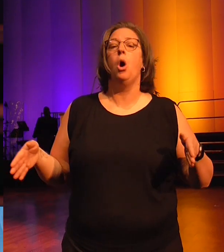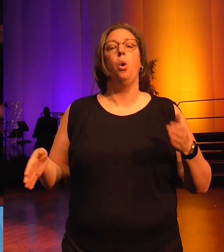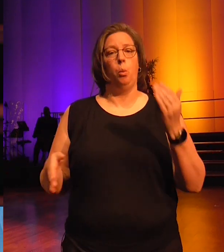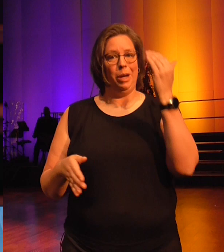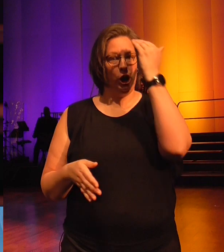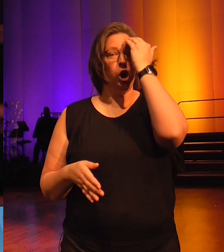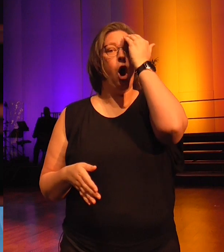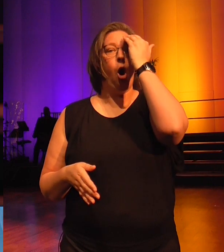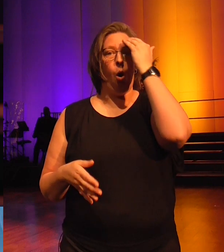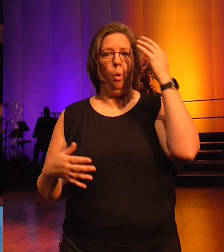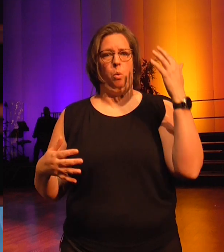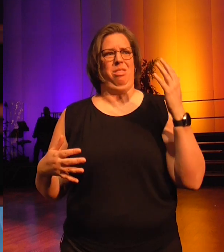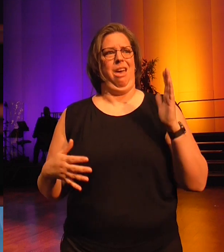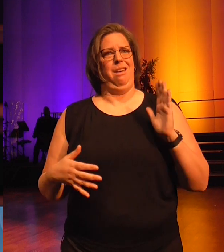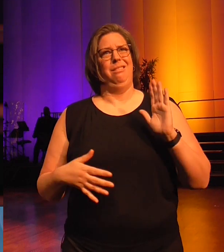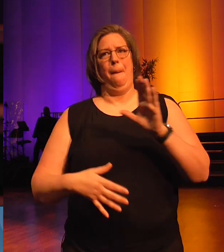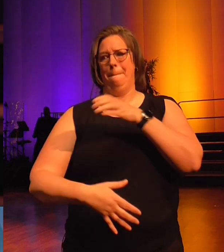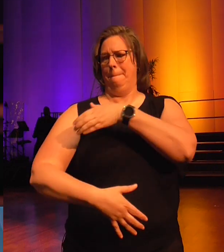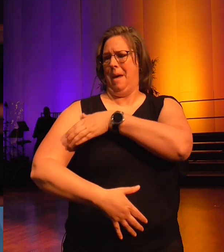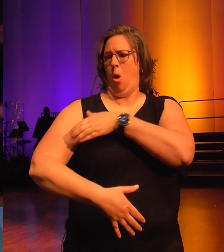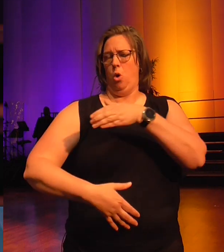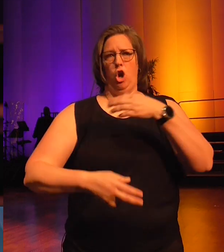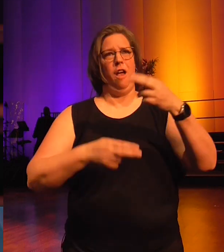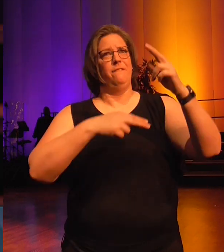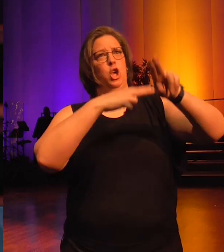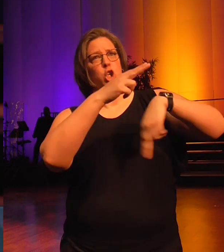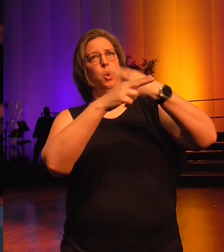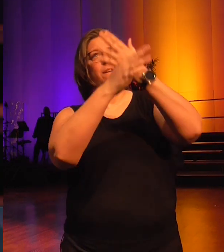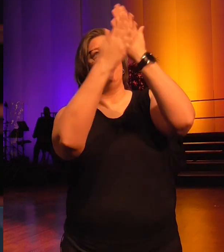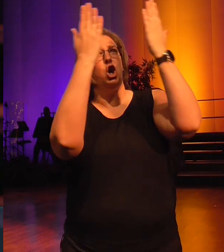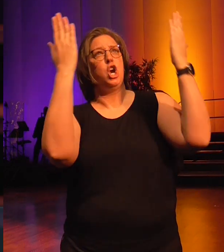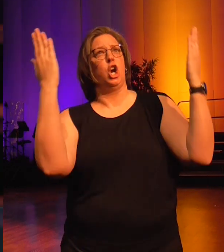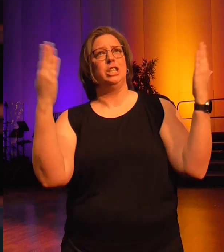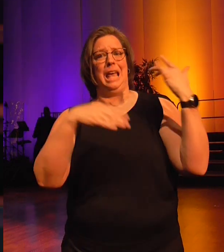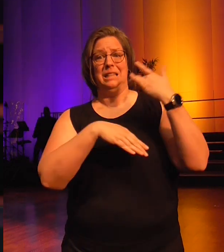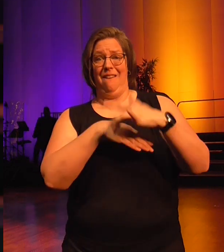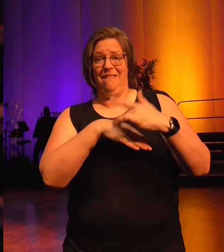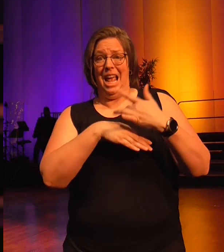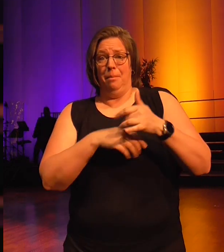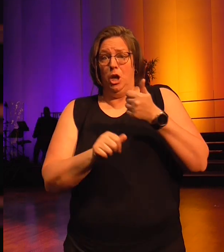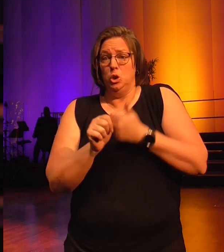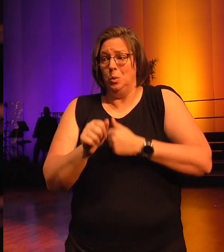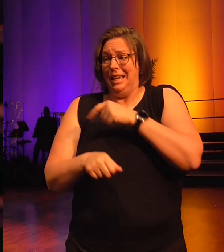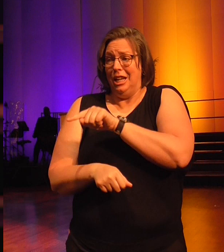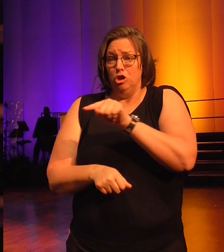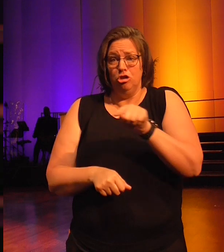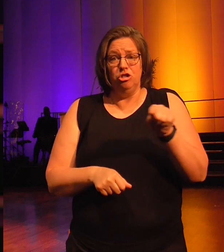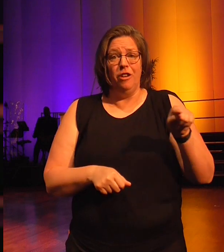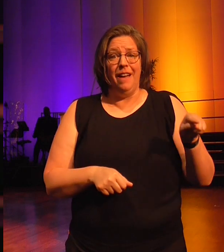that power of the universe, which is available to each one of us,